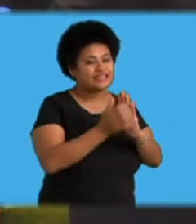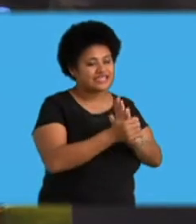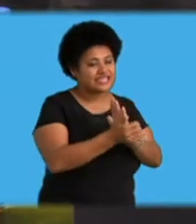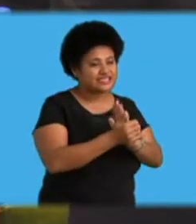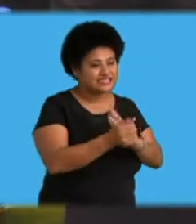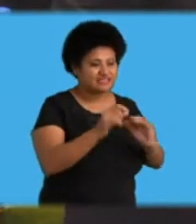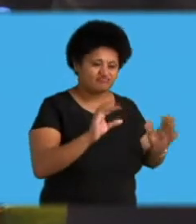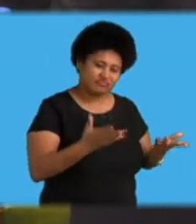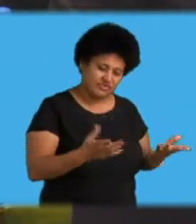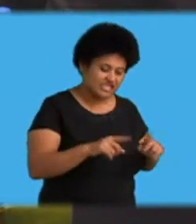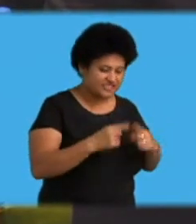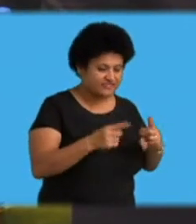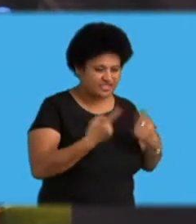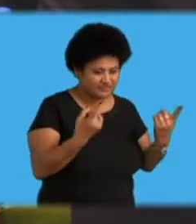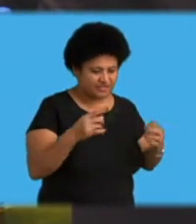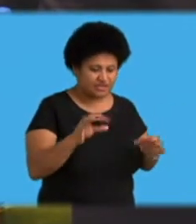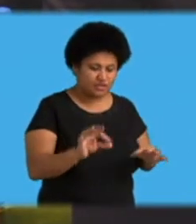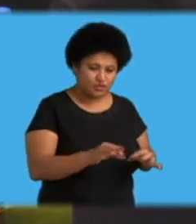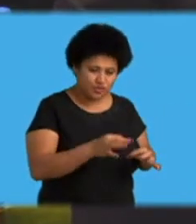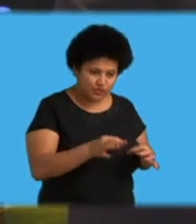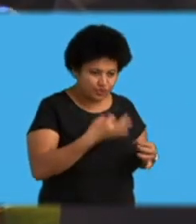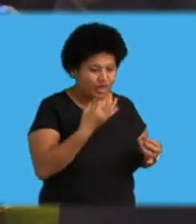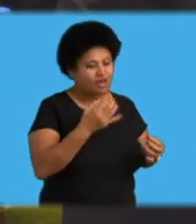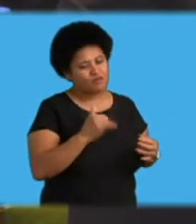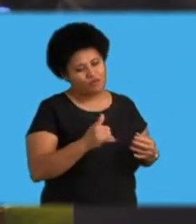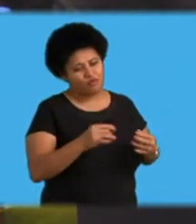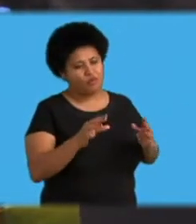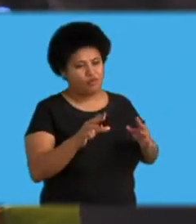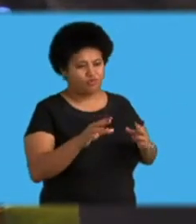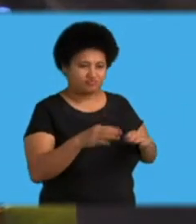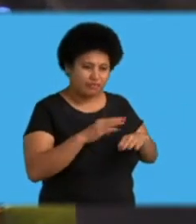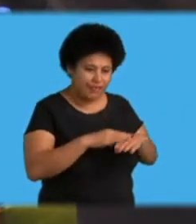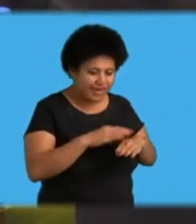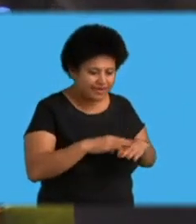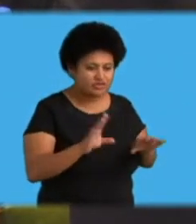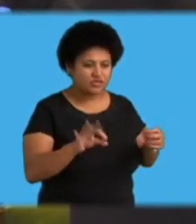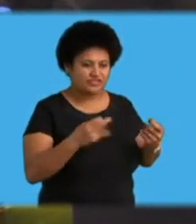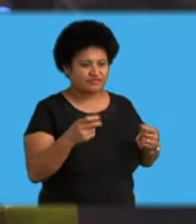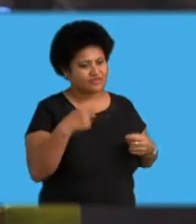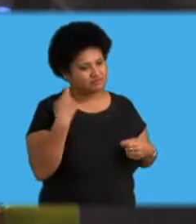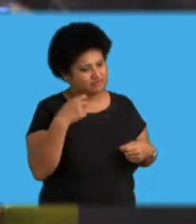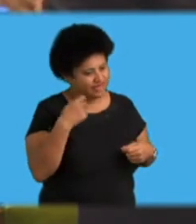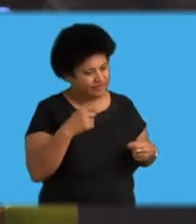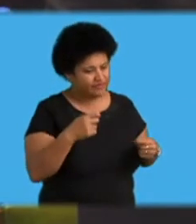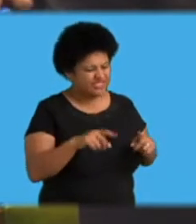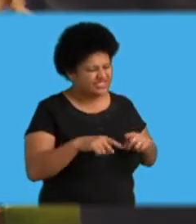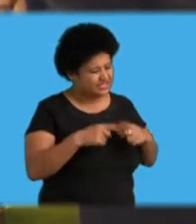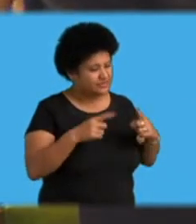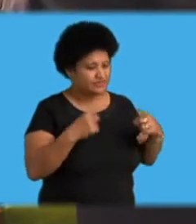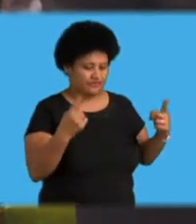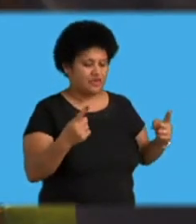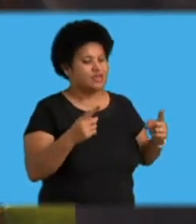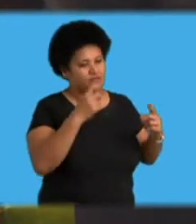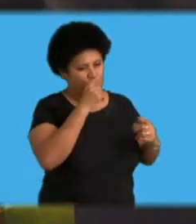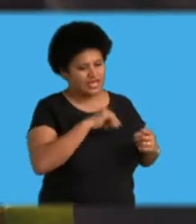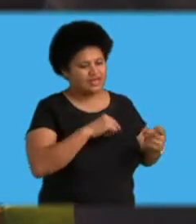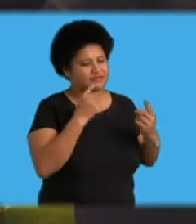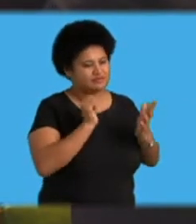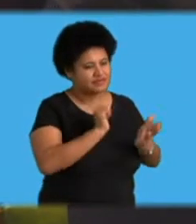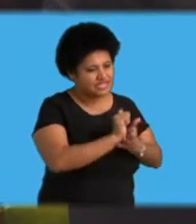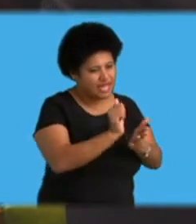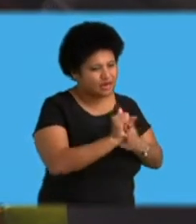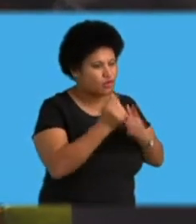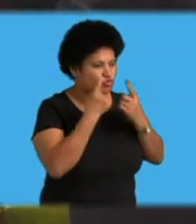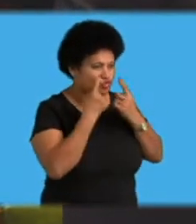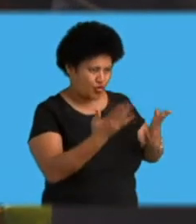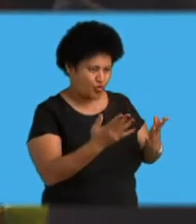the month, they will come and display their artifacts without having to pay any fee. And anyone who would want to visit the museum,